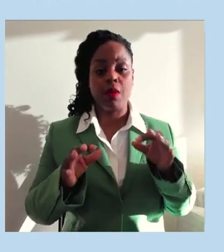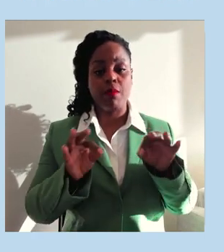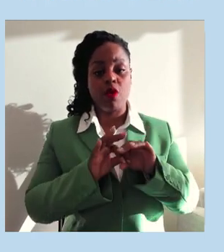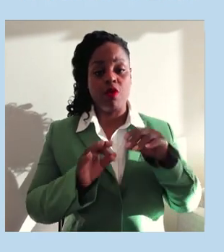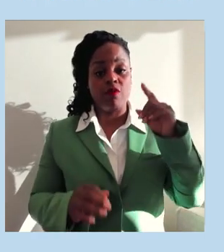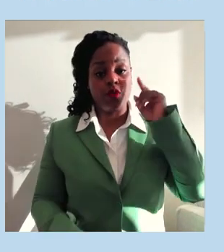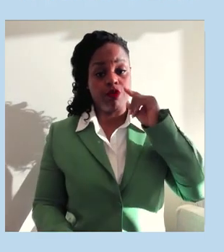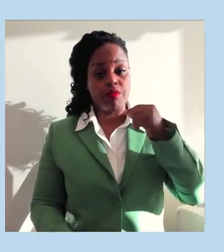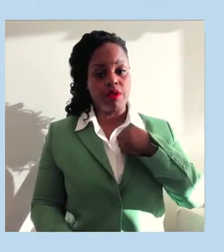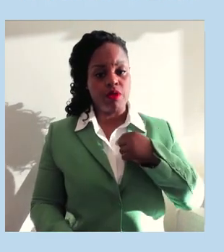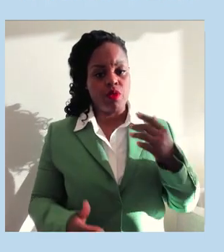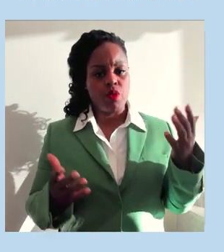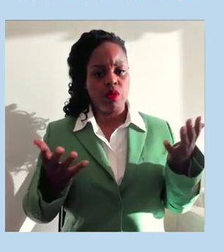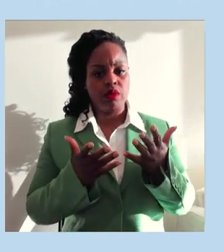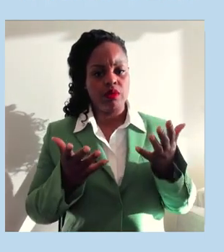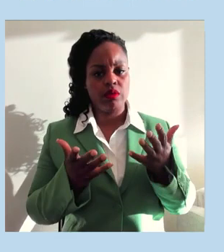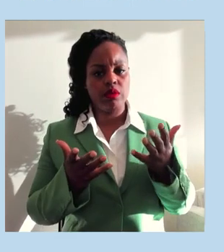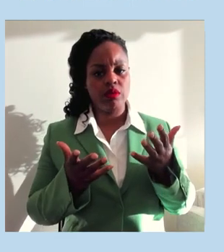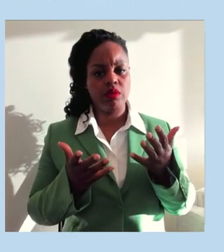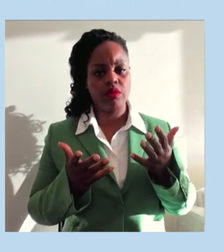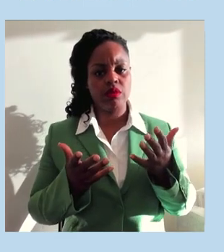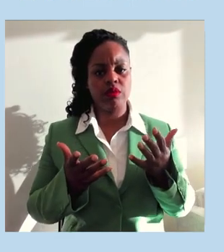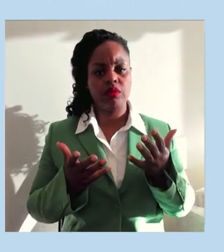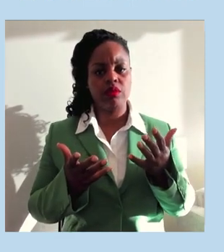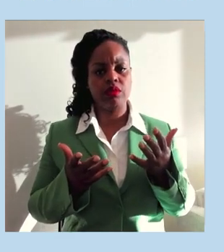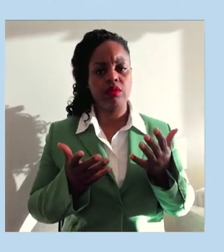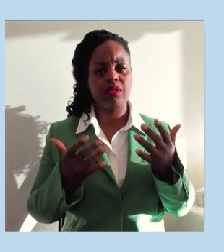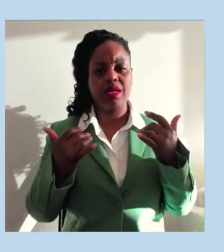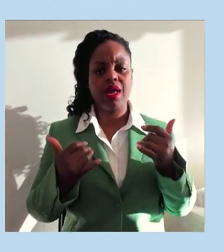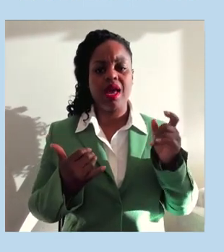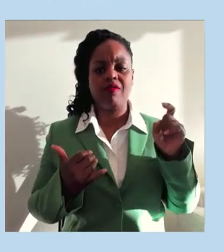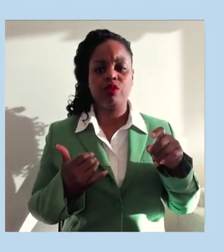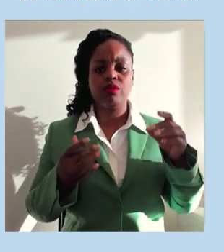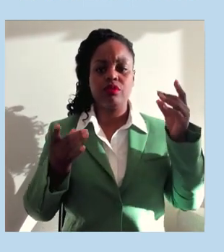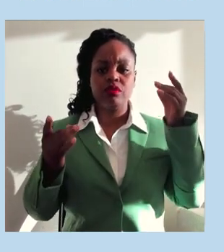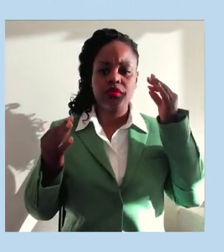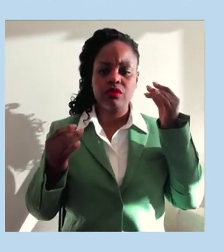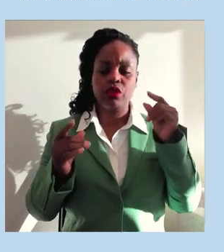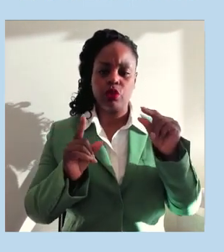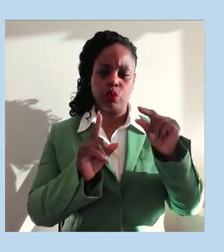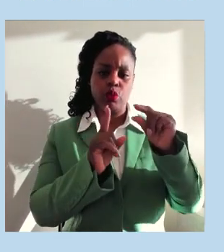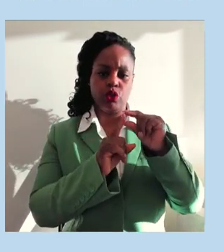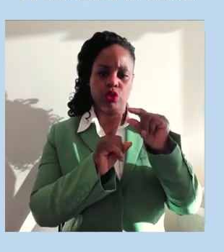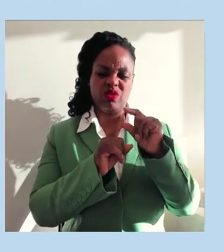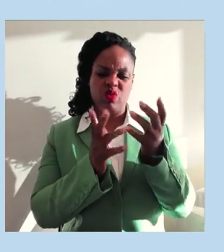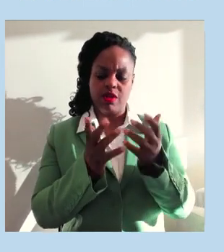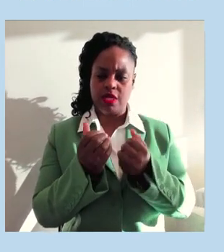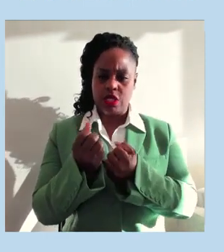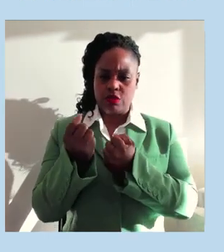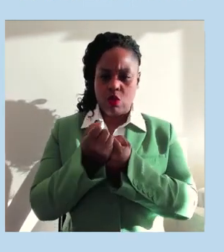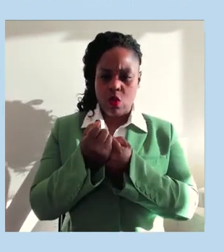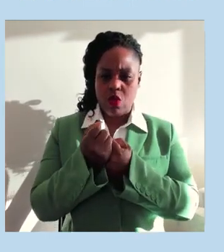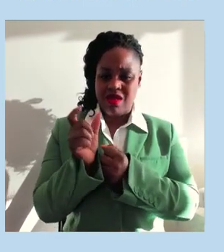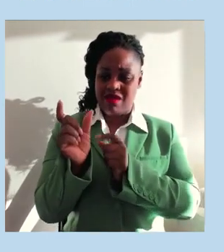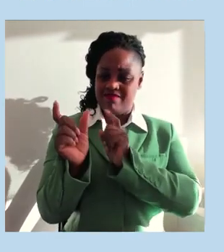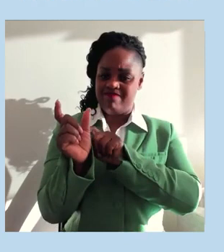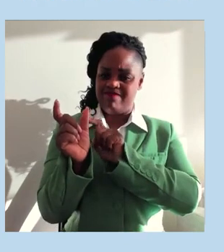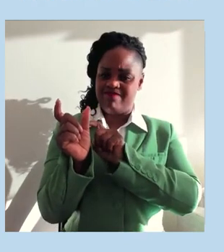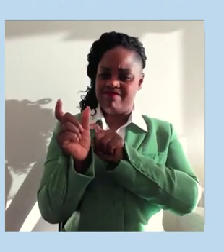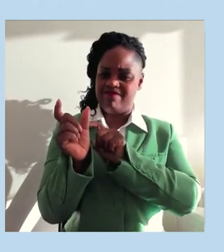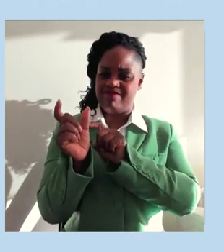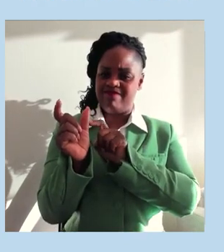decolonize what support means and also listening the communities, the youth,